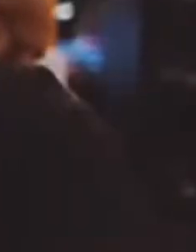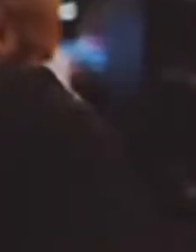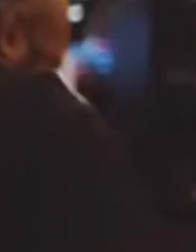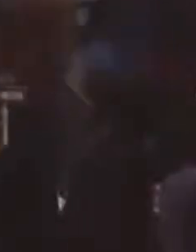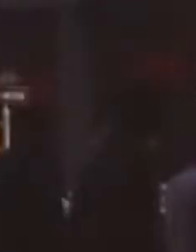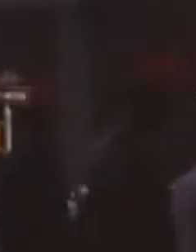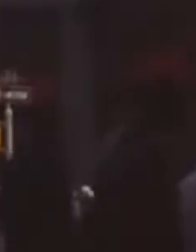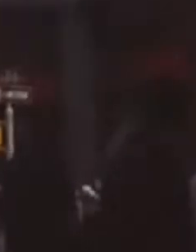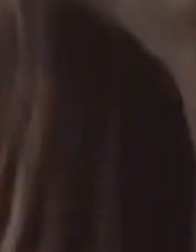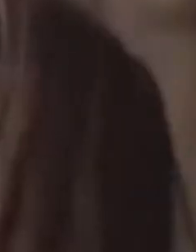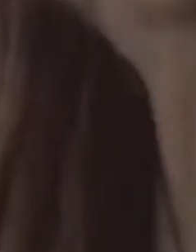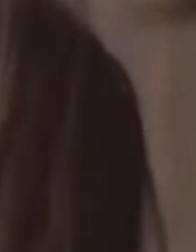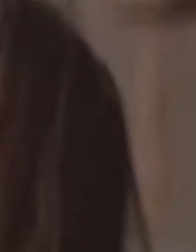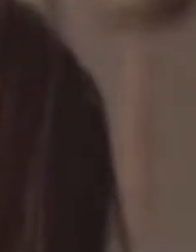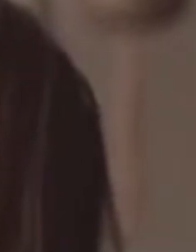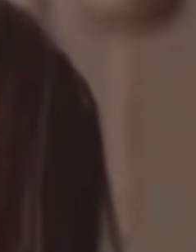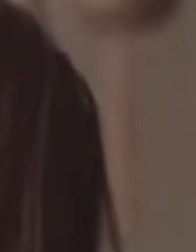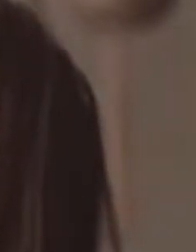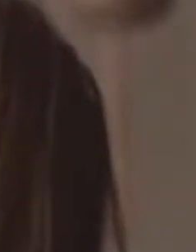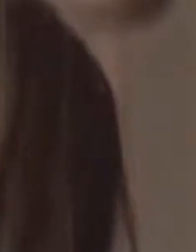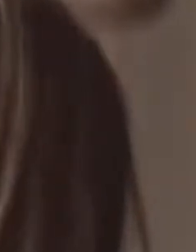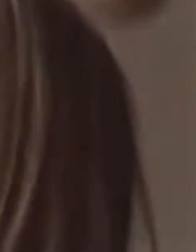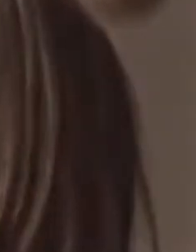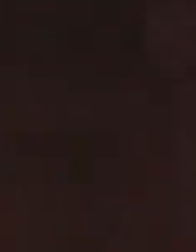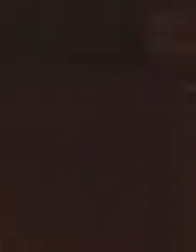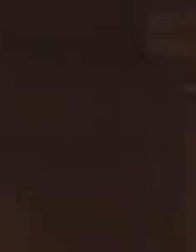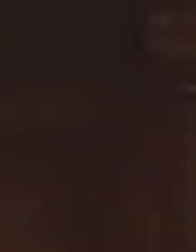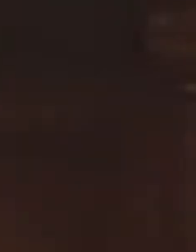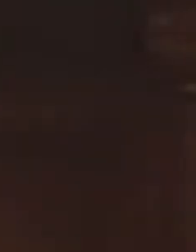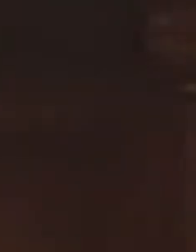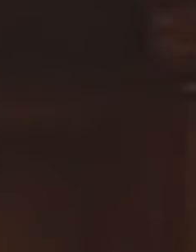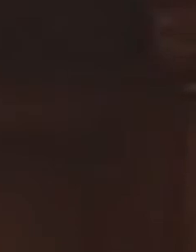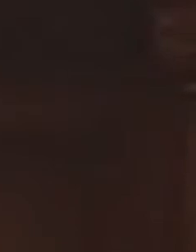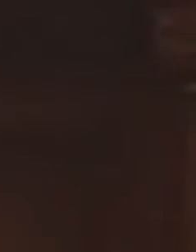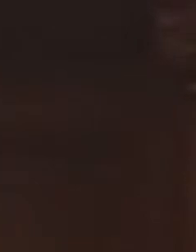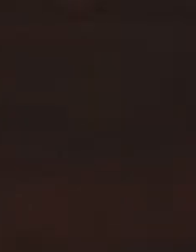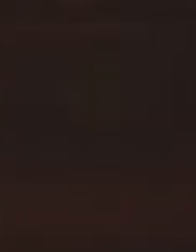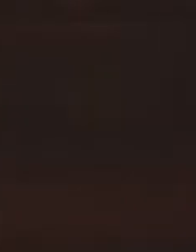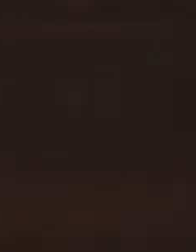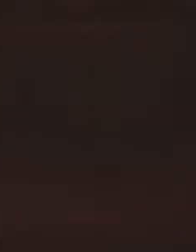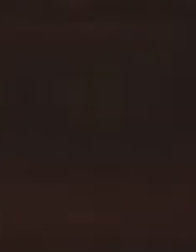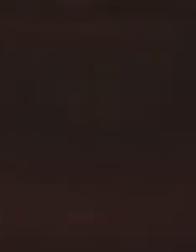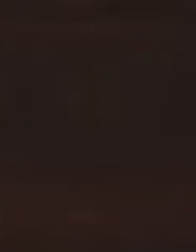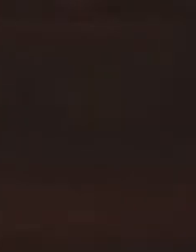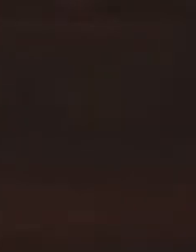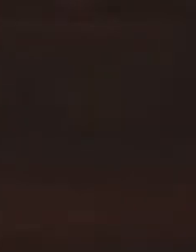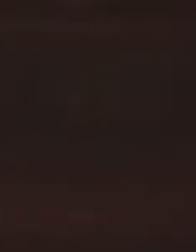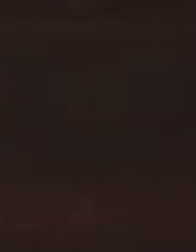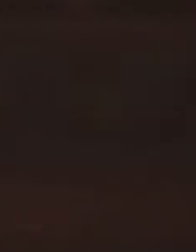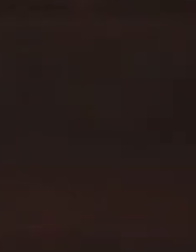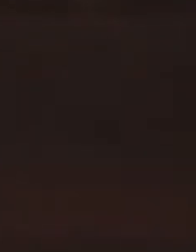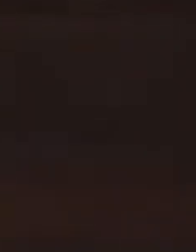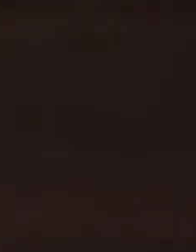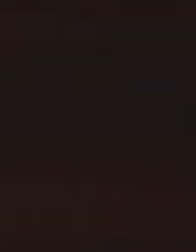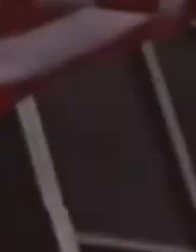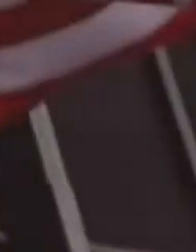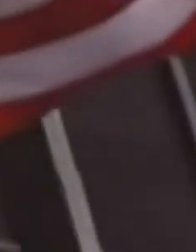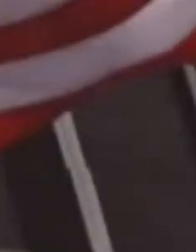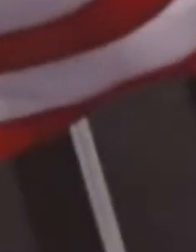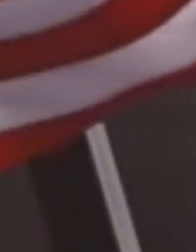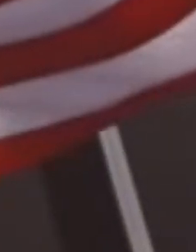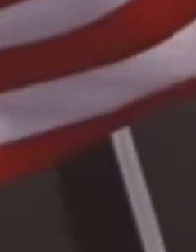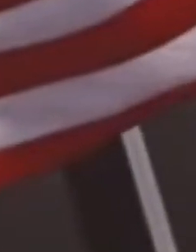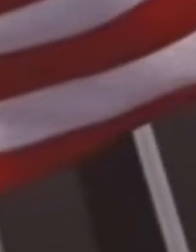embodies excitement, energy, and endless possibilities. How we are judged will be determined by what we do right here, right